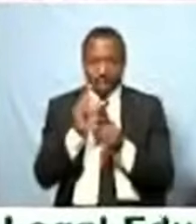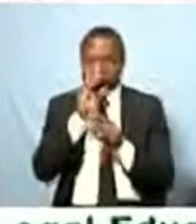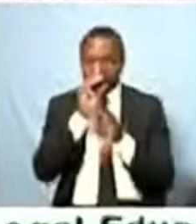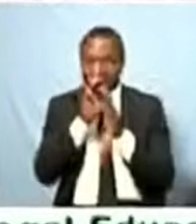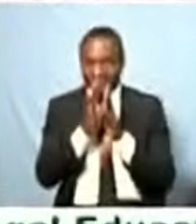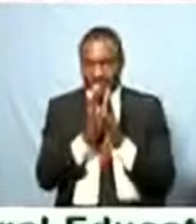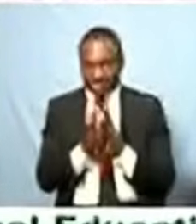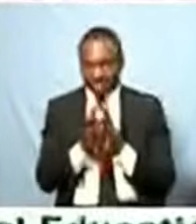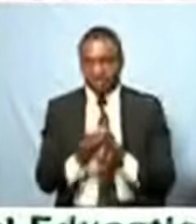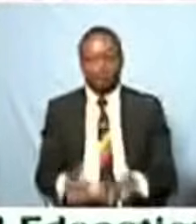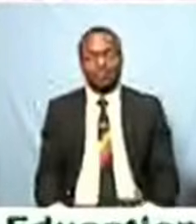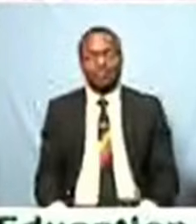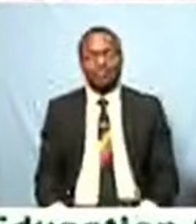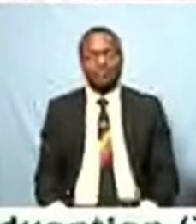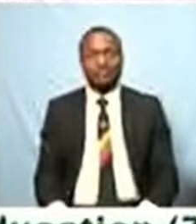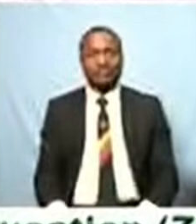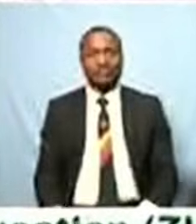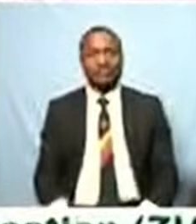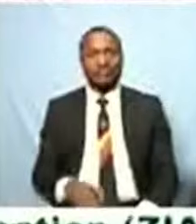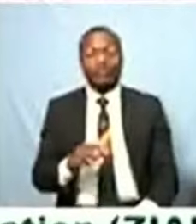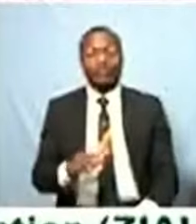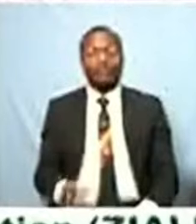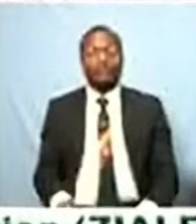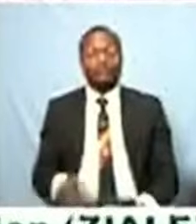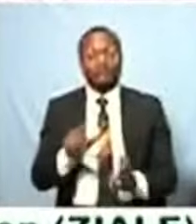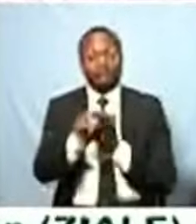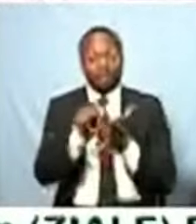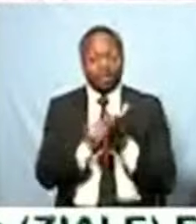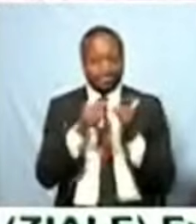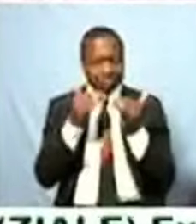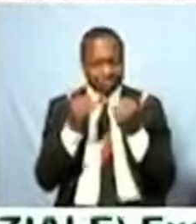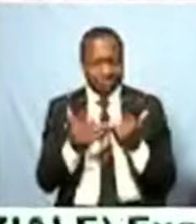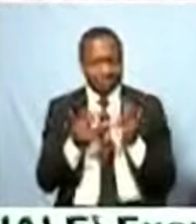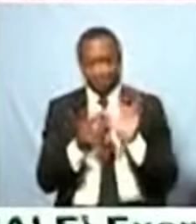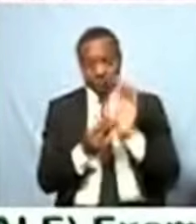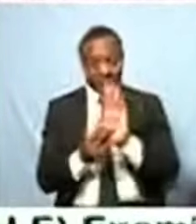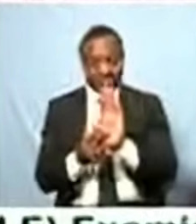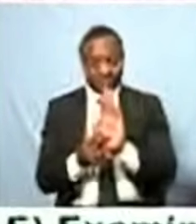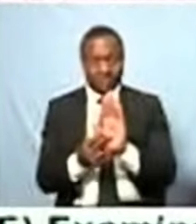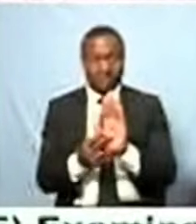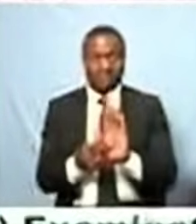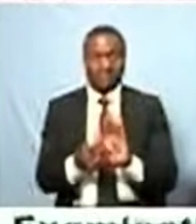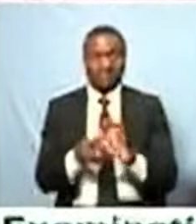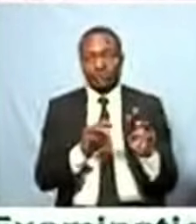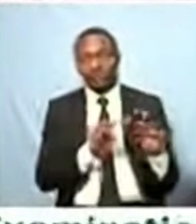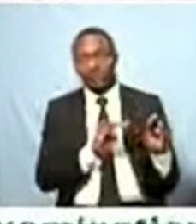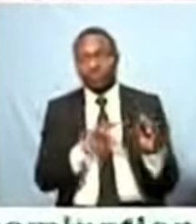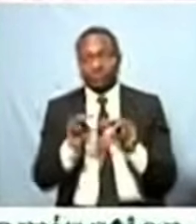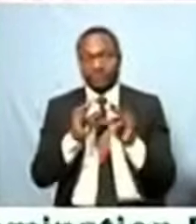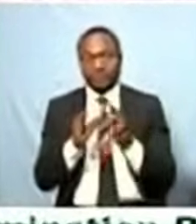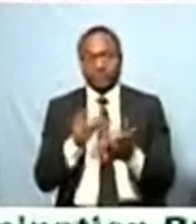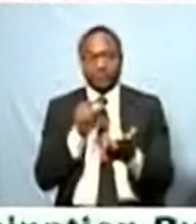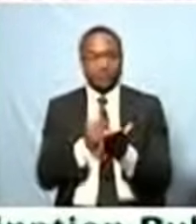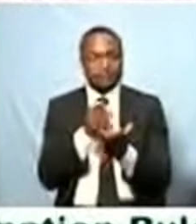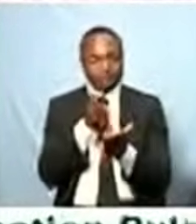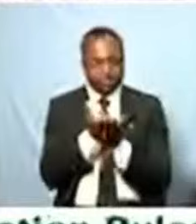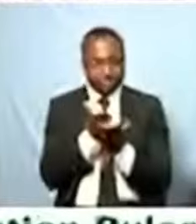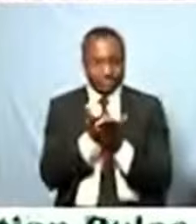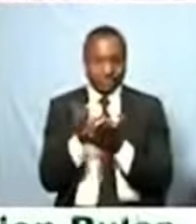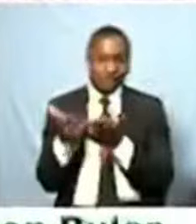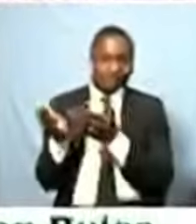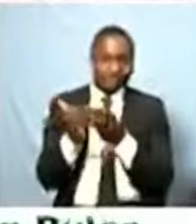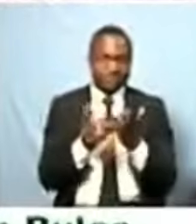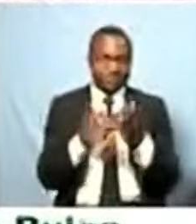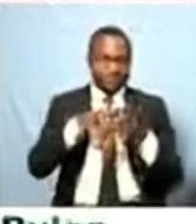Speaker, the current rules, as highlighted by the mover of this motion, brings